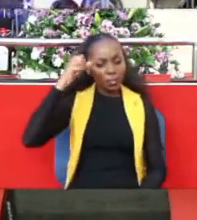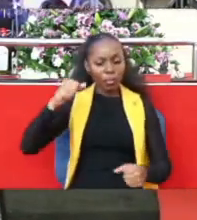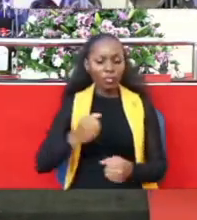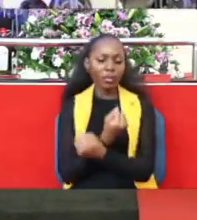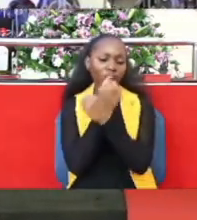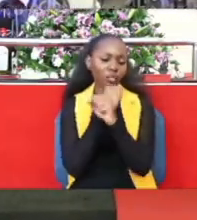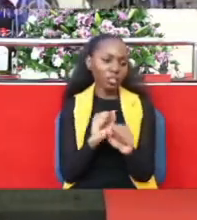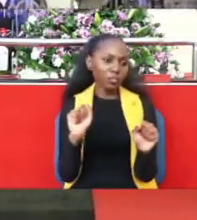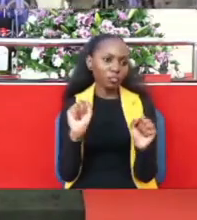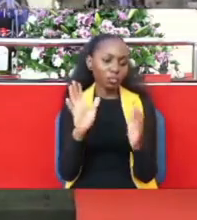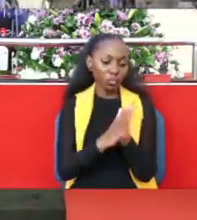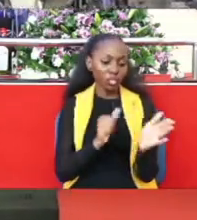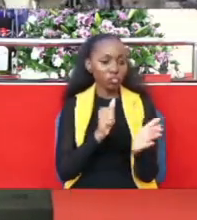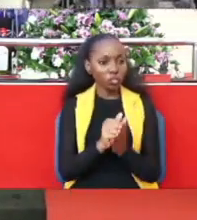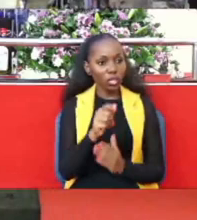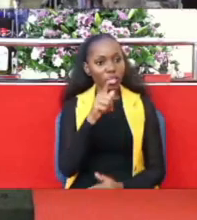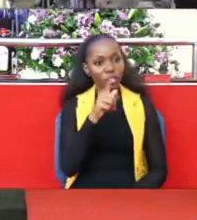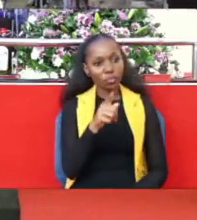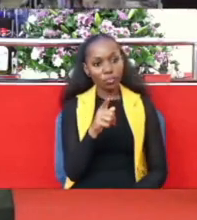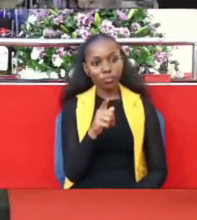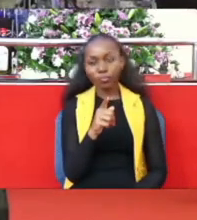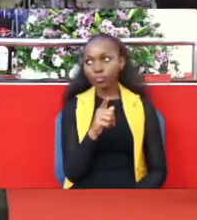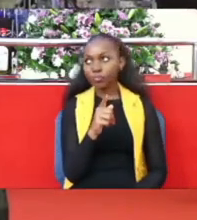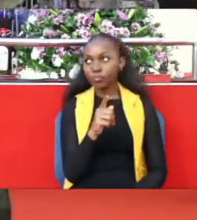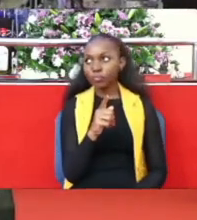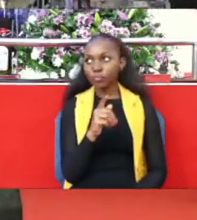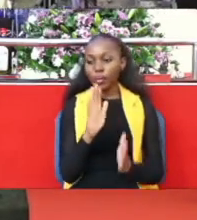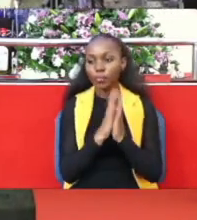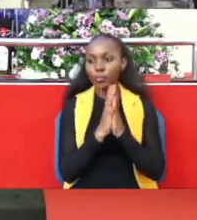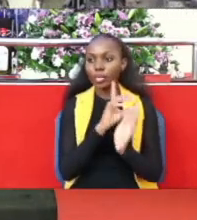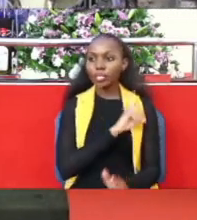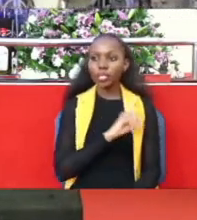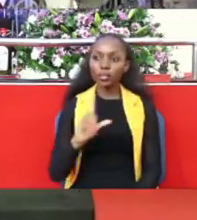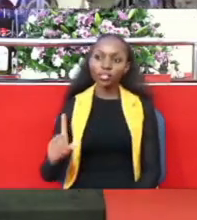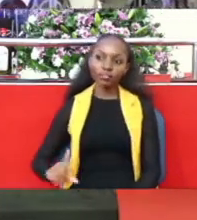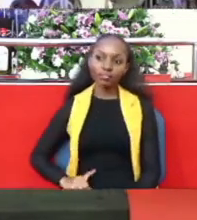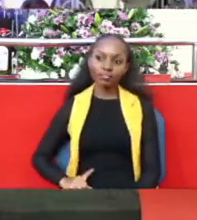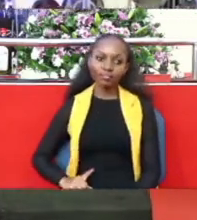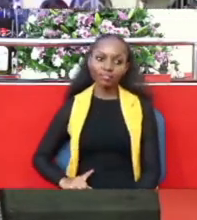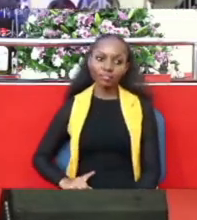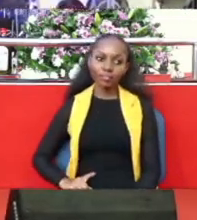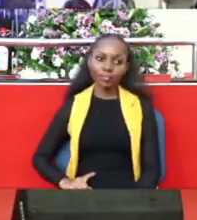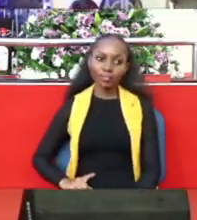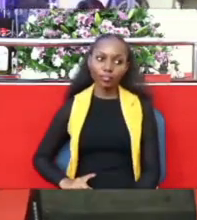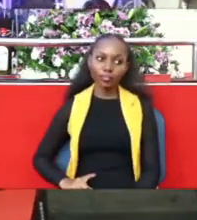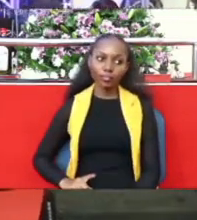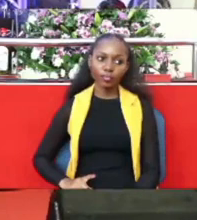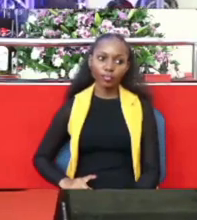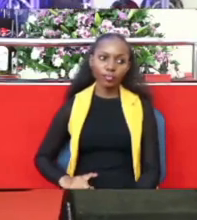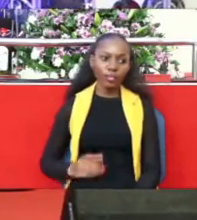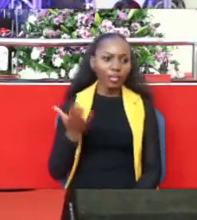authority. Ndio sikuja kututoa kwenye mahali petu pa mamlaka. Bwana Yesu asifiwe. A few years ago, miaka kadhaa